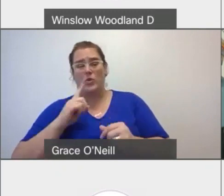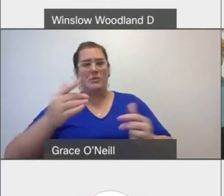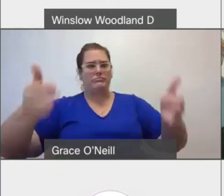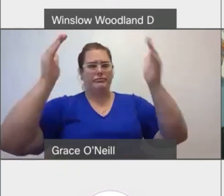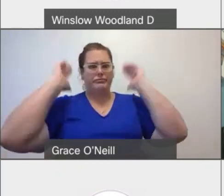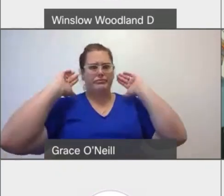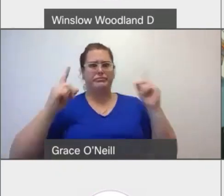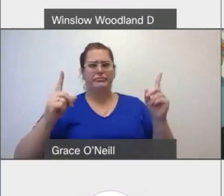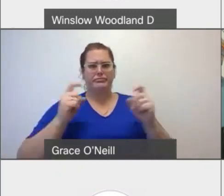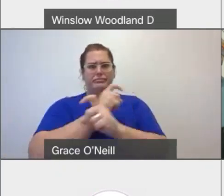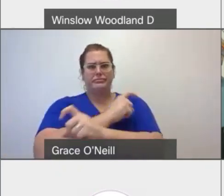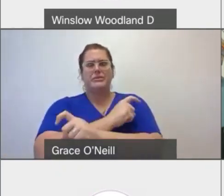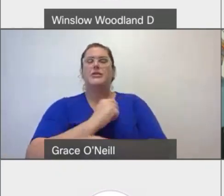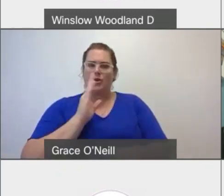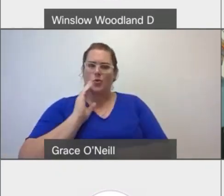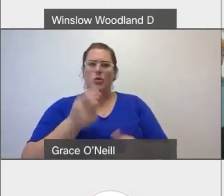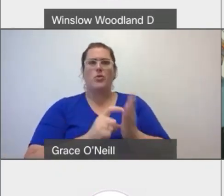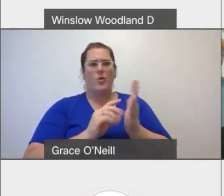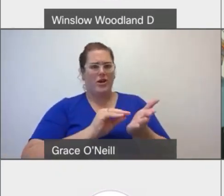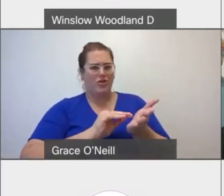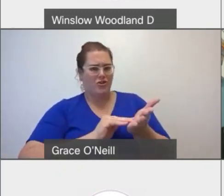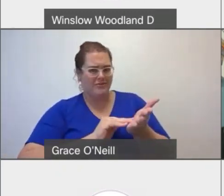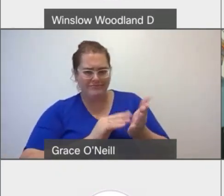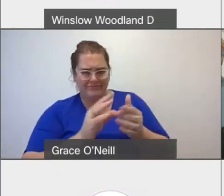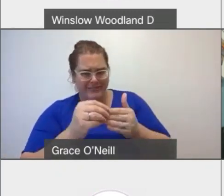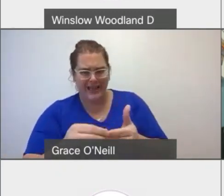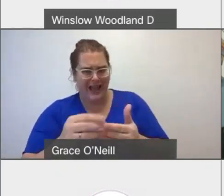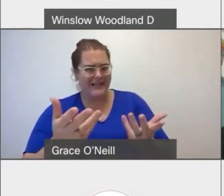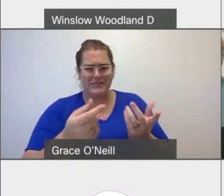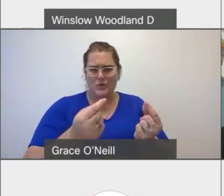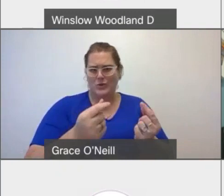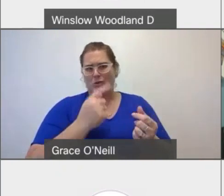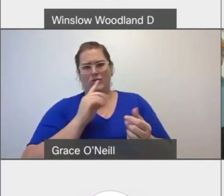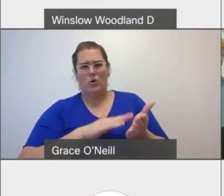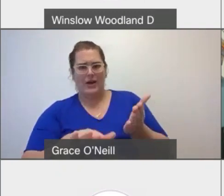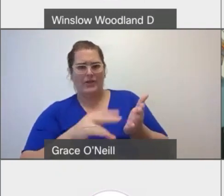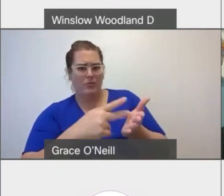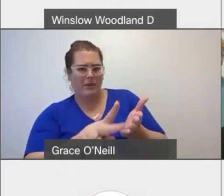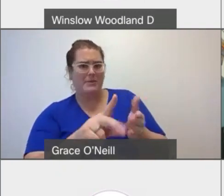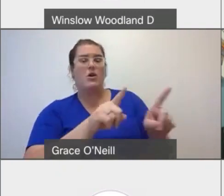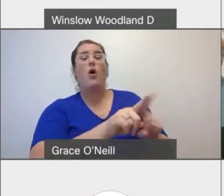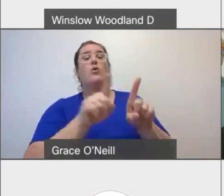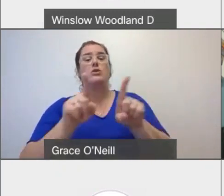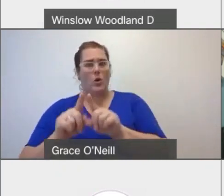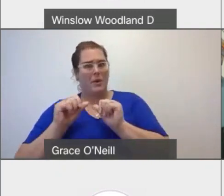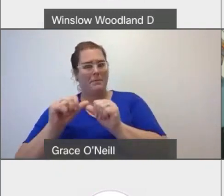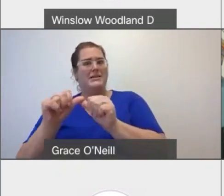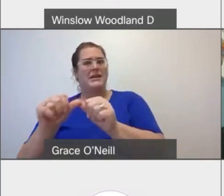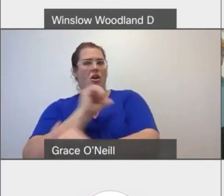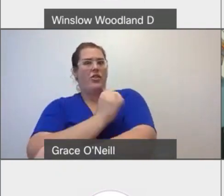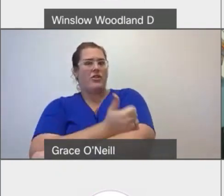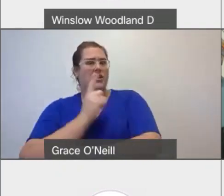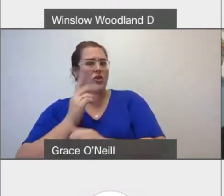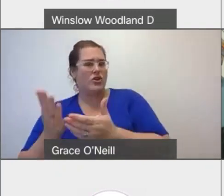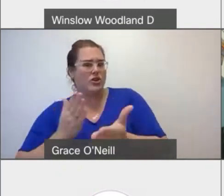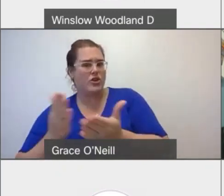on how to request waiver authorizations for retainer payments while also maintaining the authorization for services currently